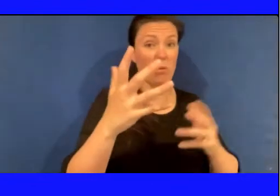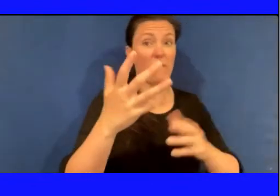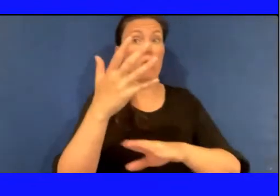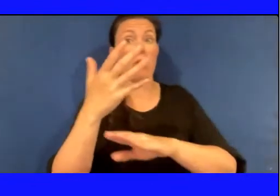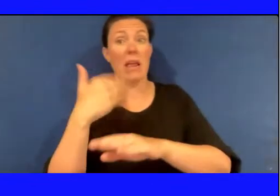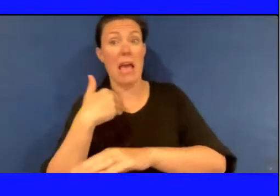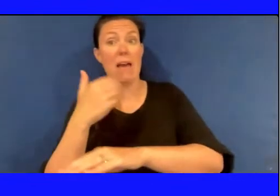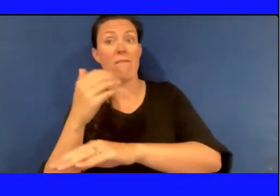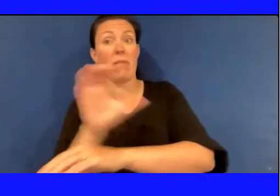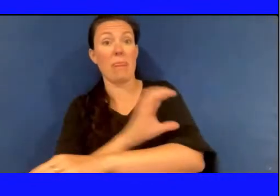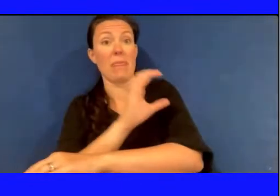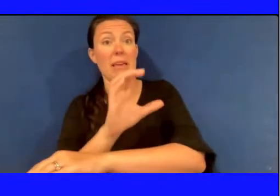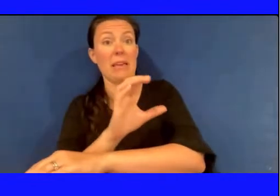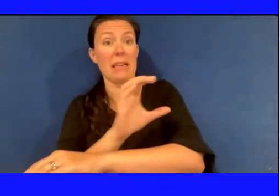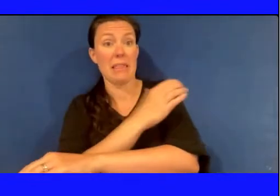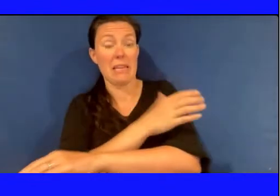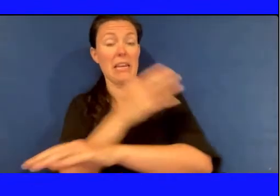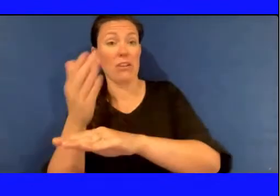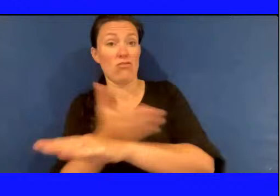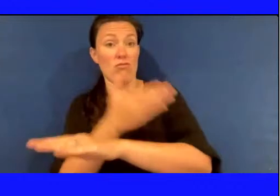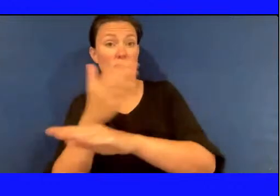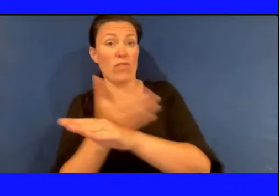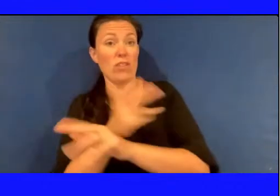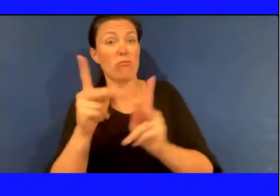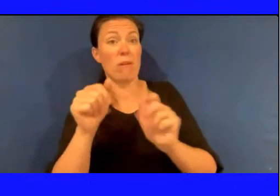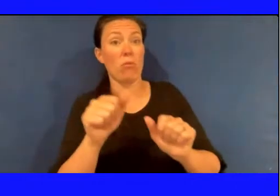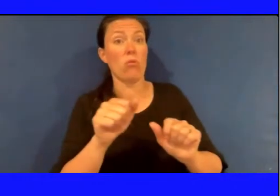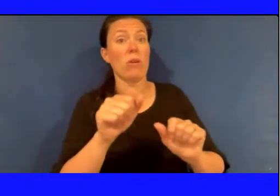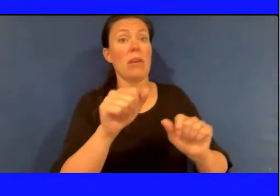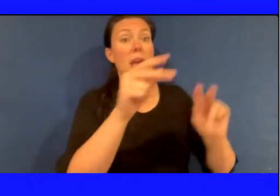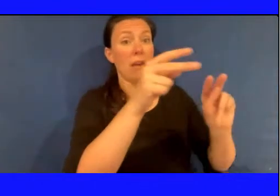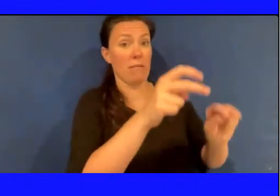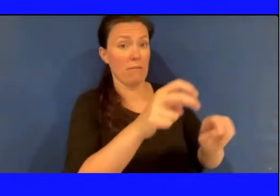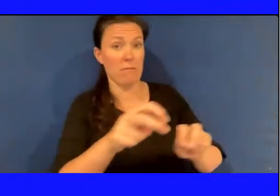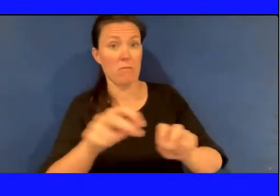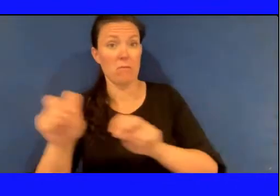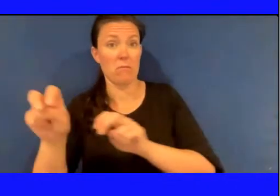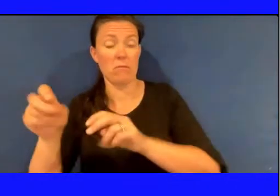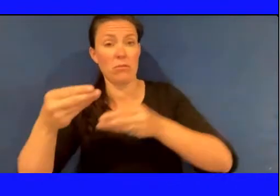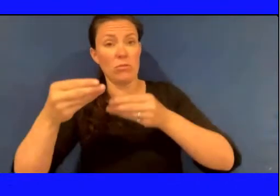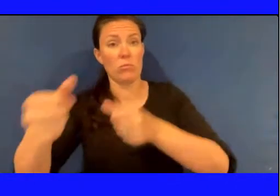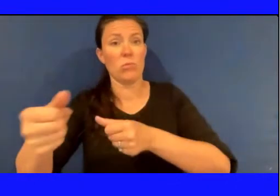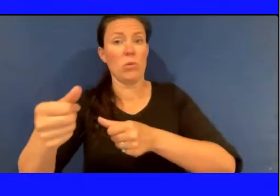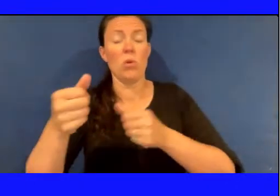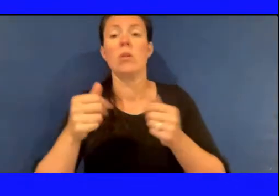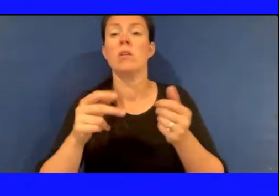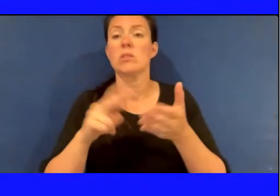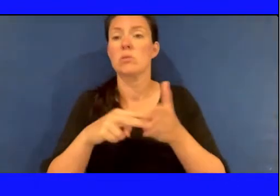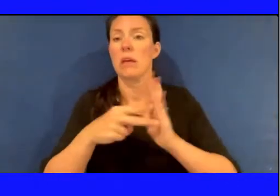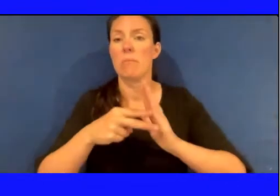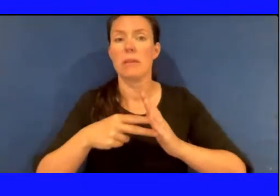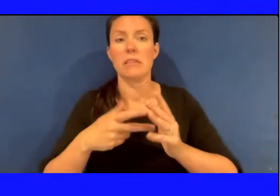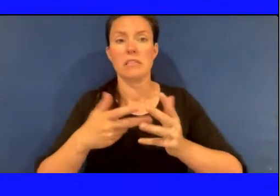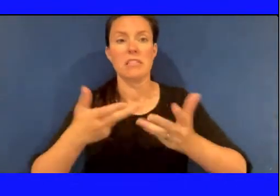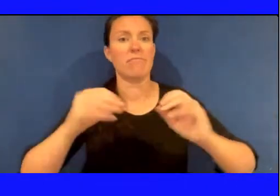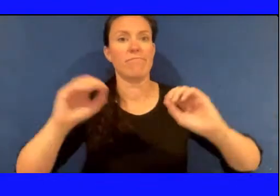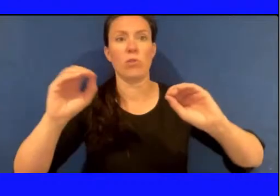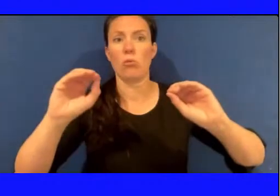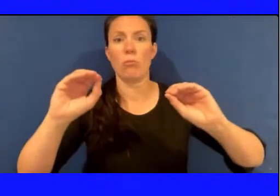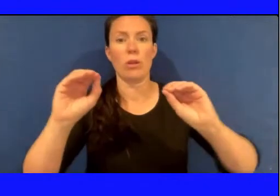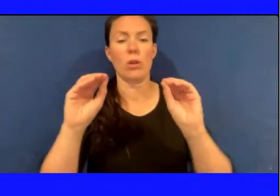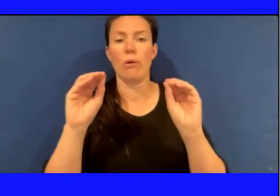clinic. We've done so very collaboratively with H&H, such that there will be no disruption